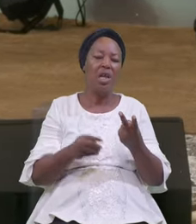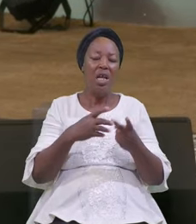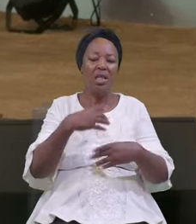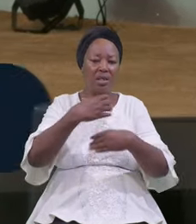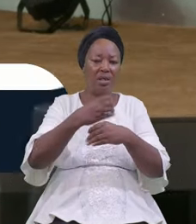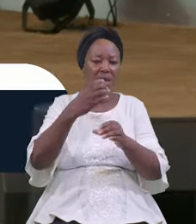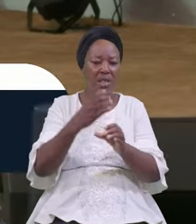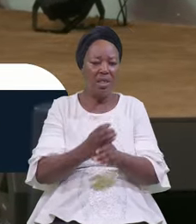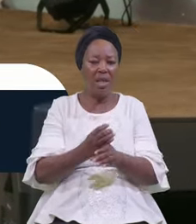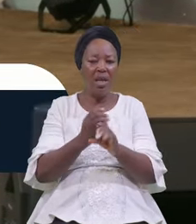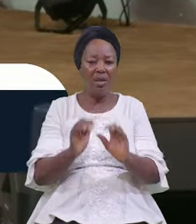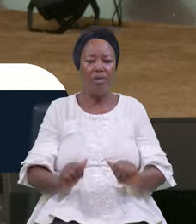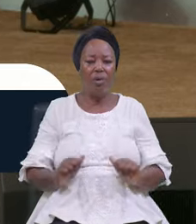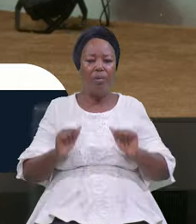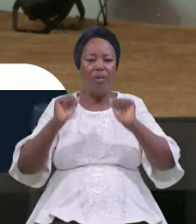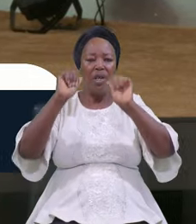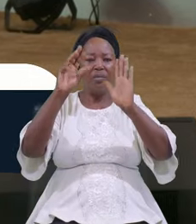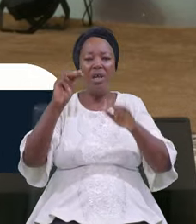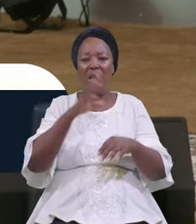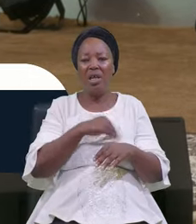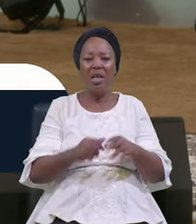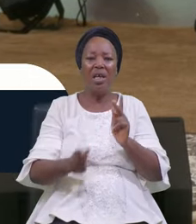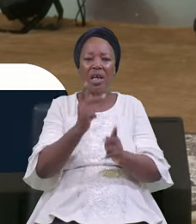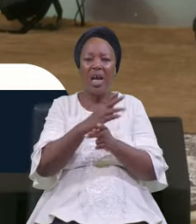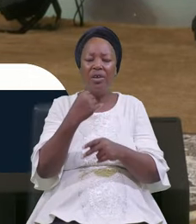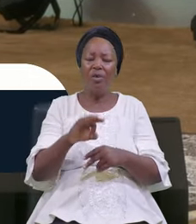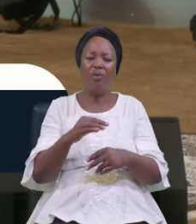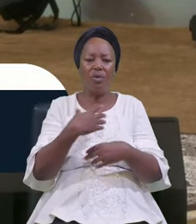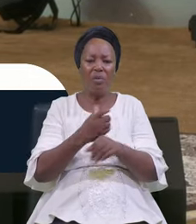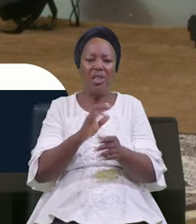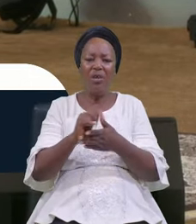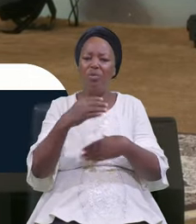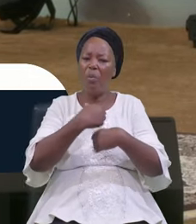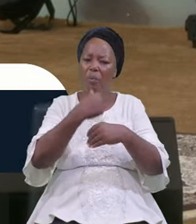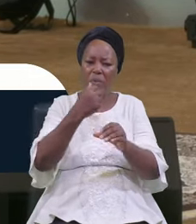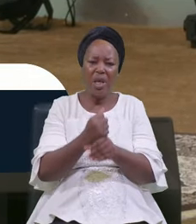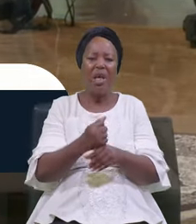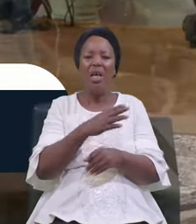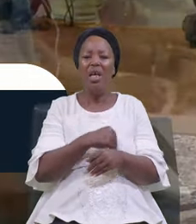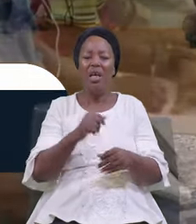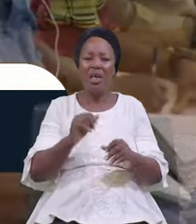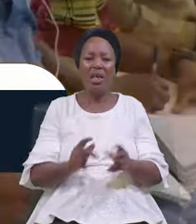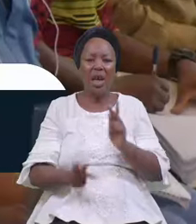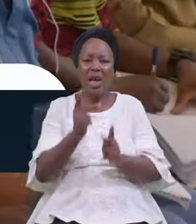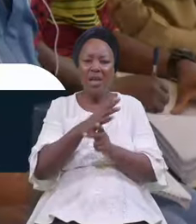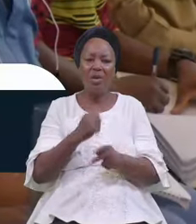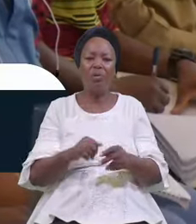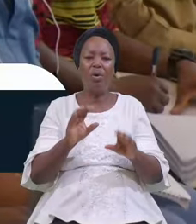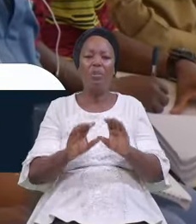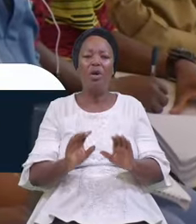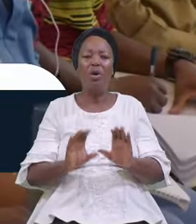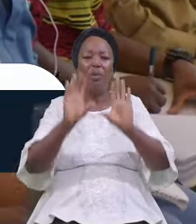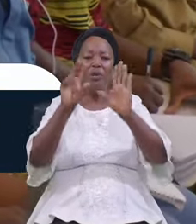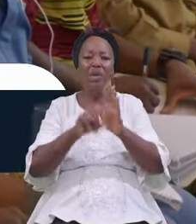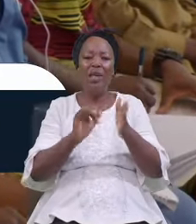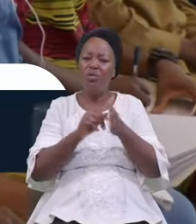generative commitment, a kind of commitment you make, a kind of commitment you demonstrate, a